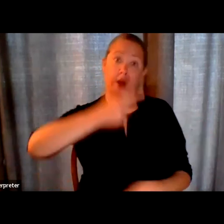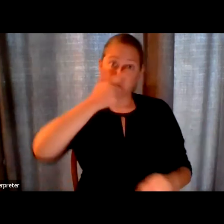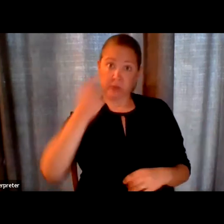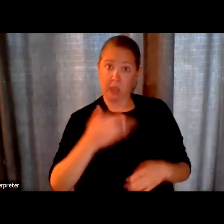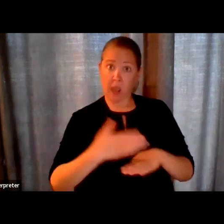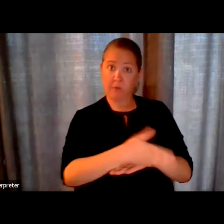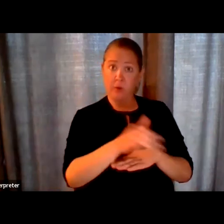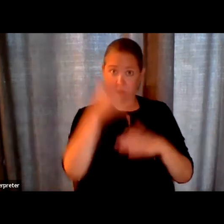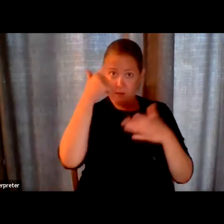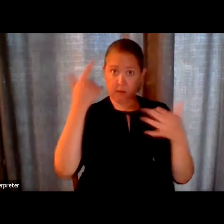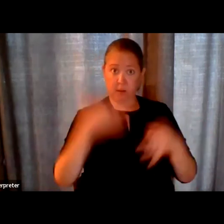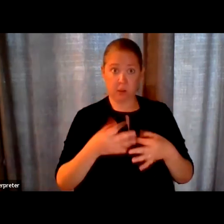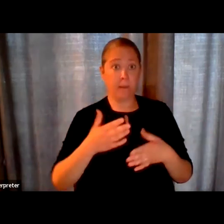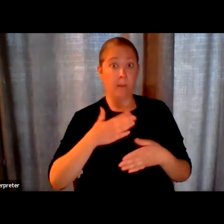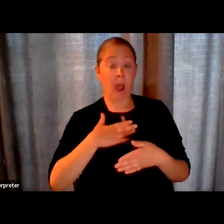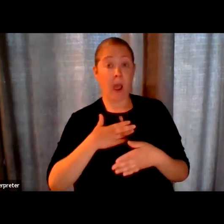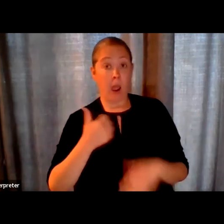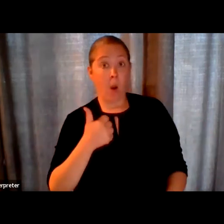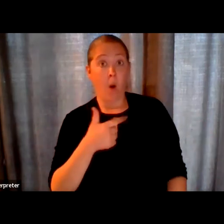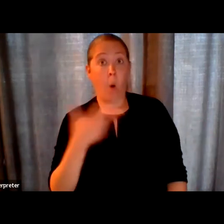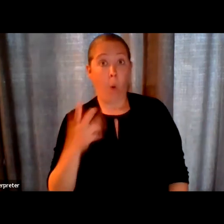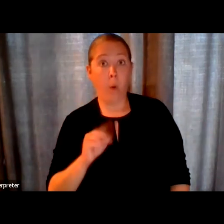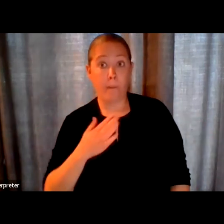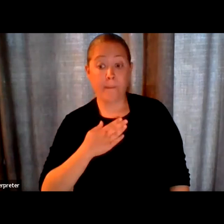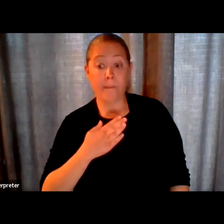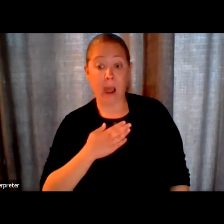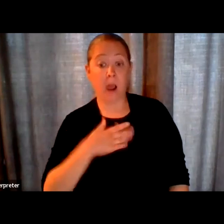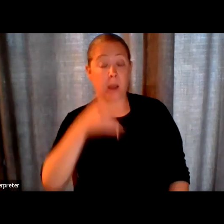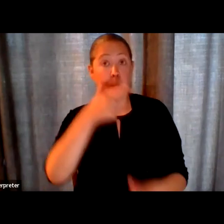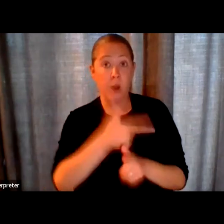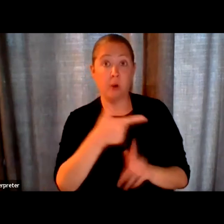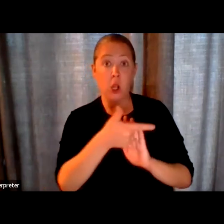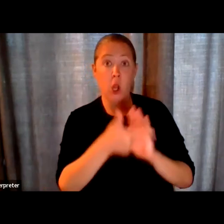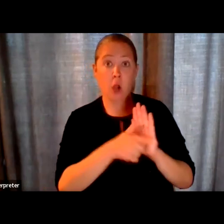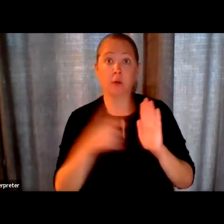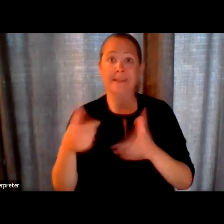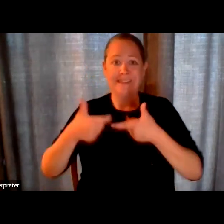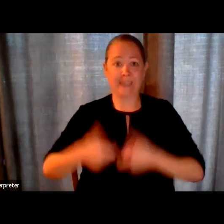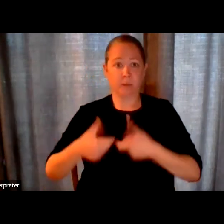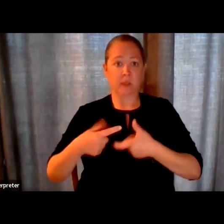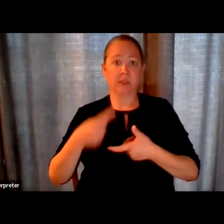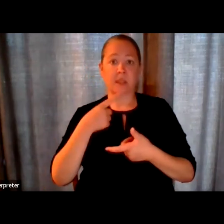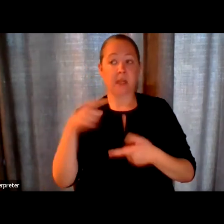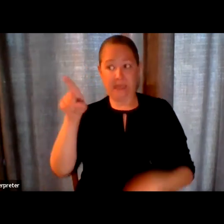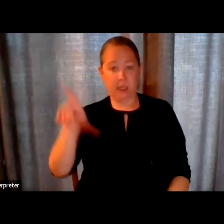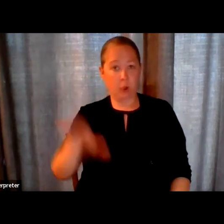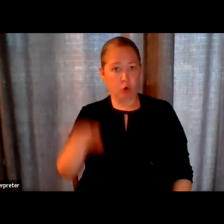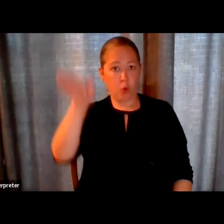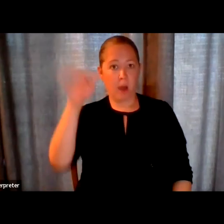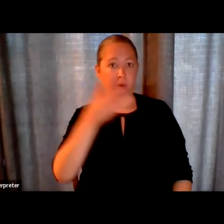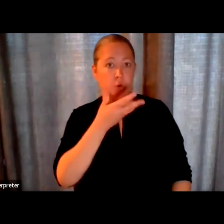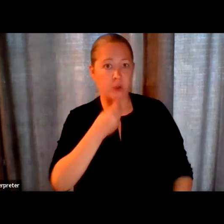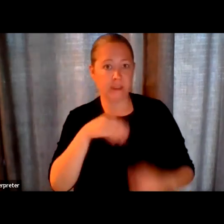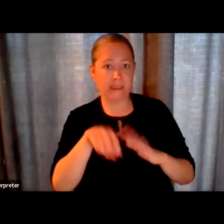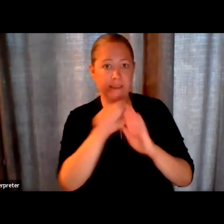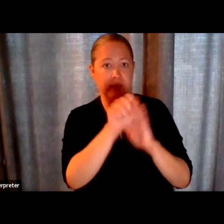decision came down, my own brother-in-law, he texted me and he said that he grew up Jewish in Texas and that